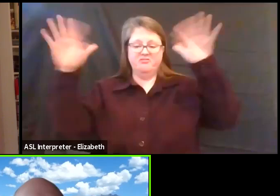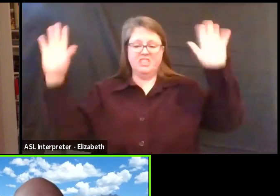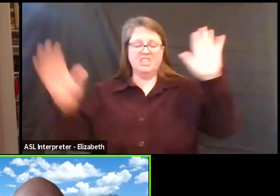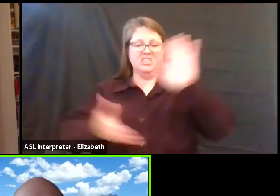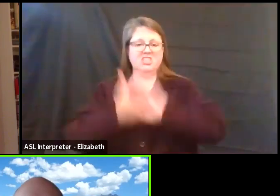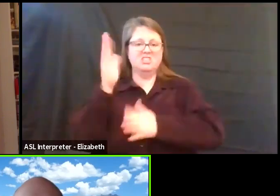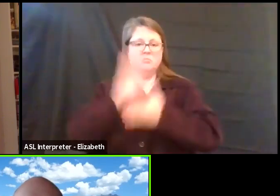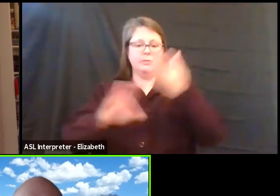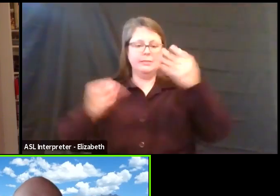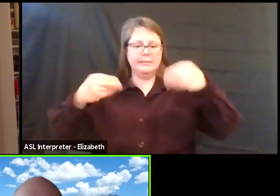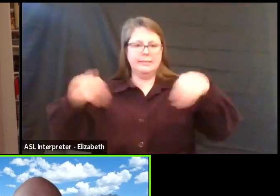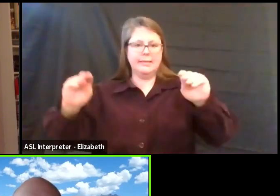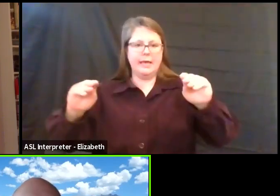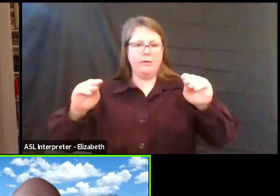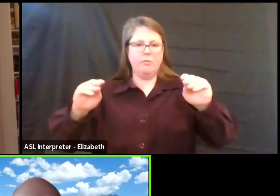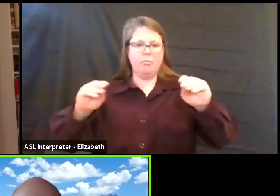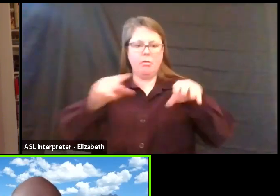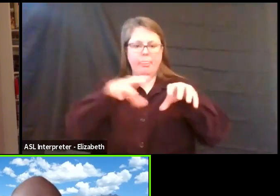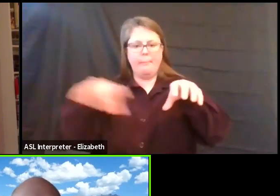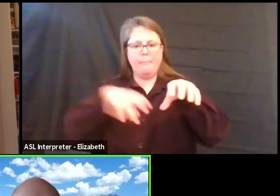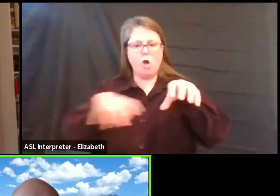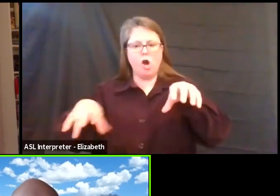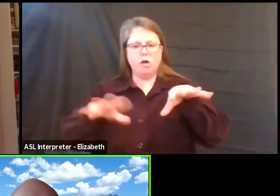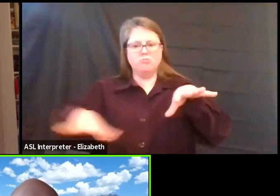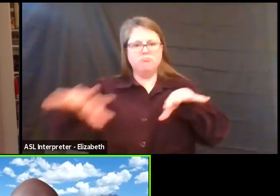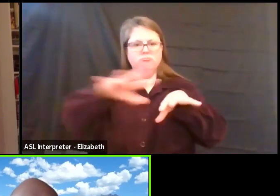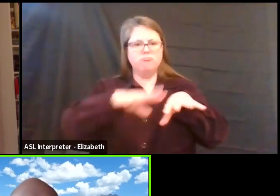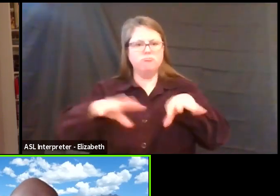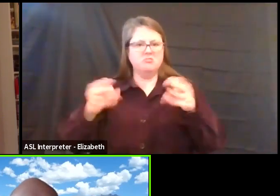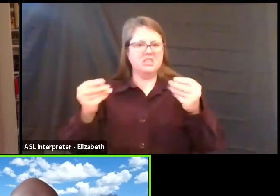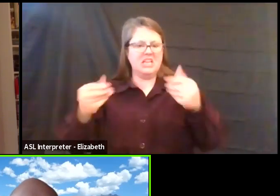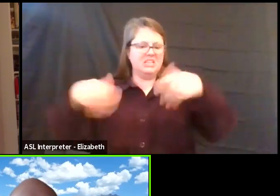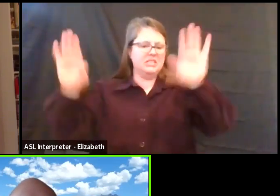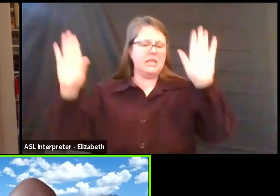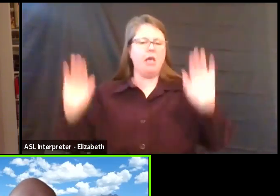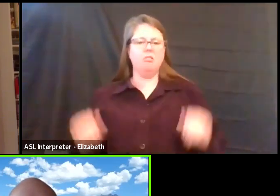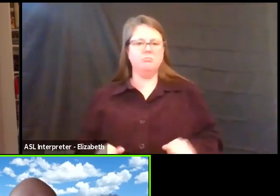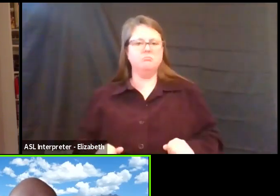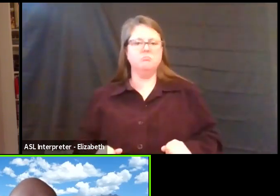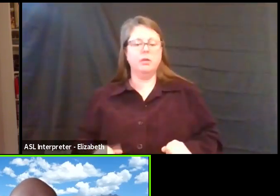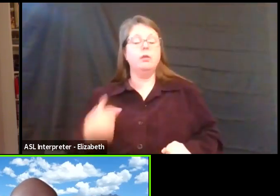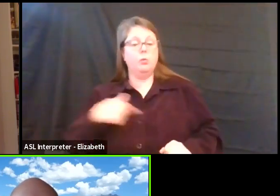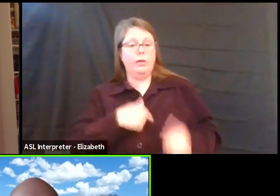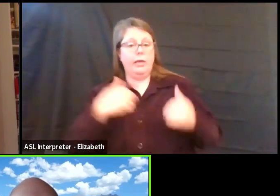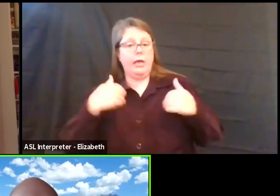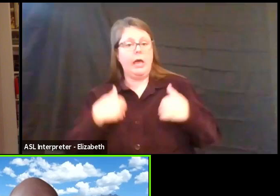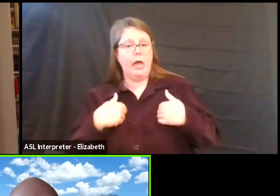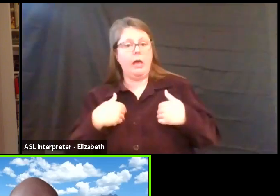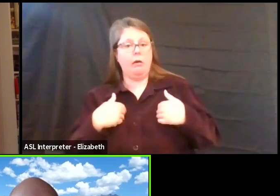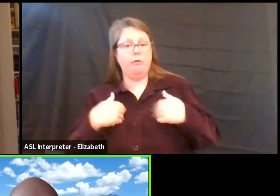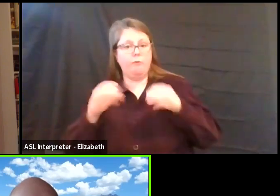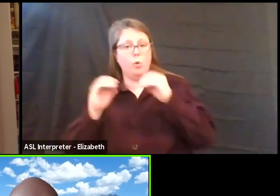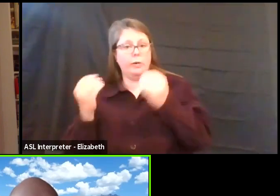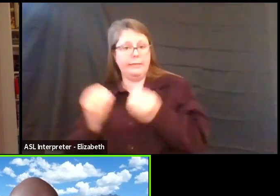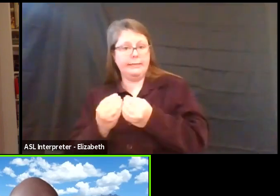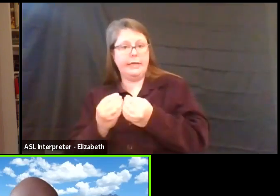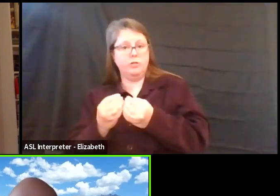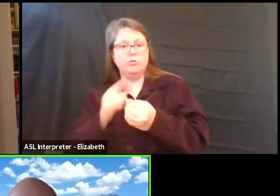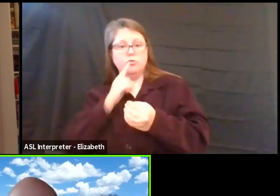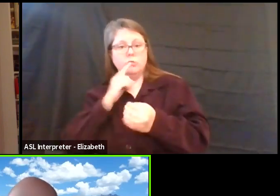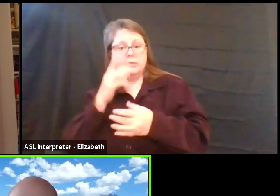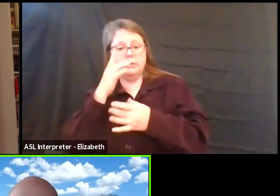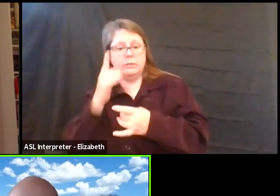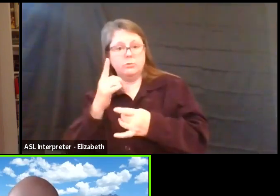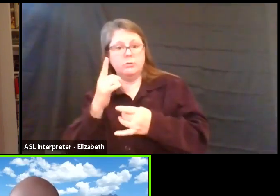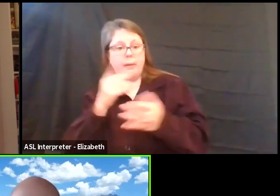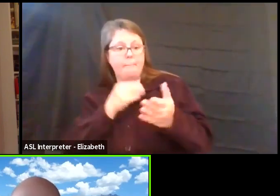several nonprofit organizations that are very interested in acquiring those sites and then reconstructing the